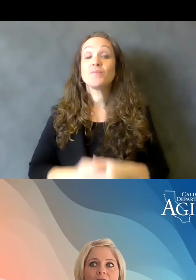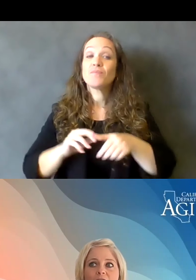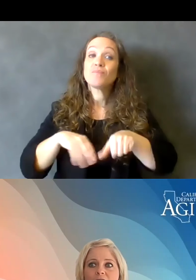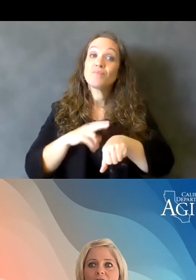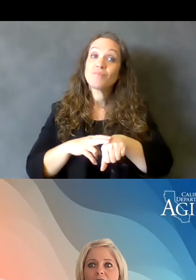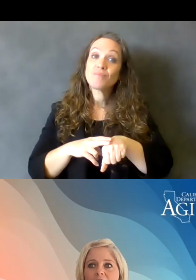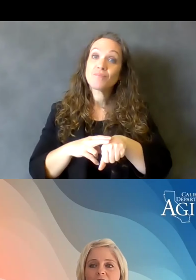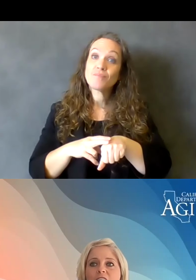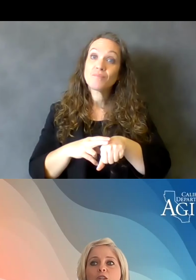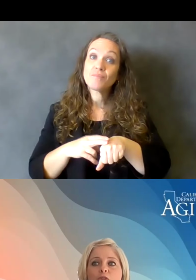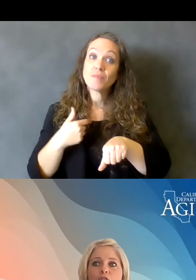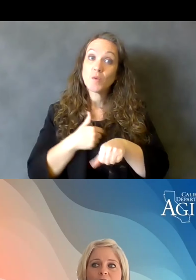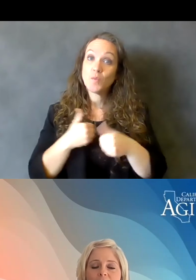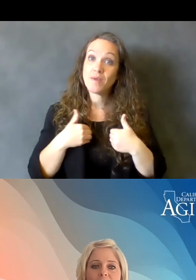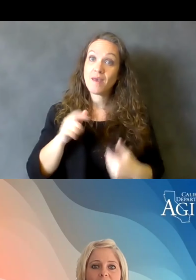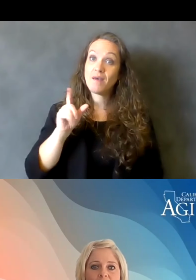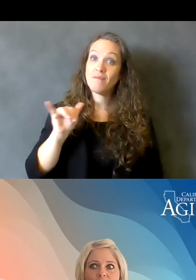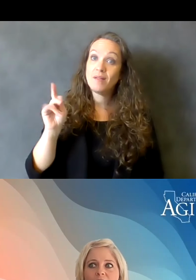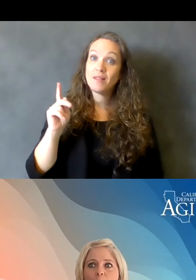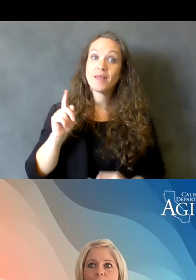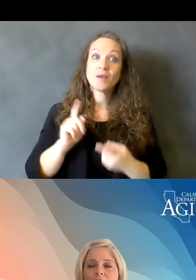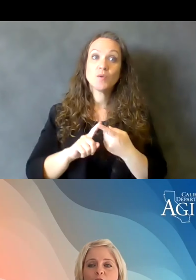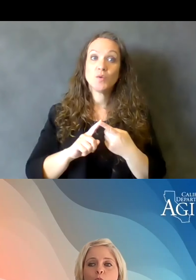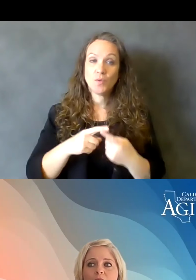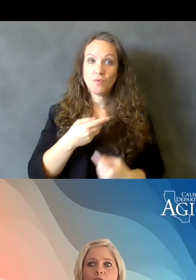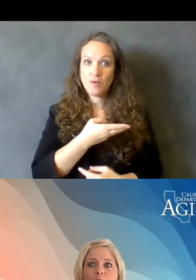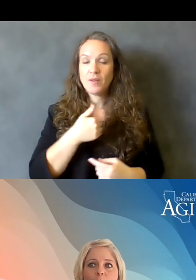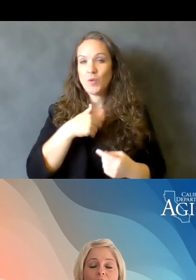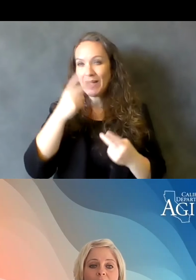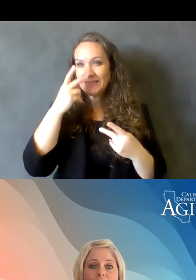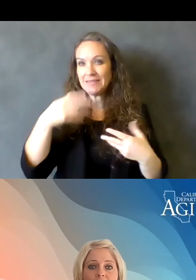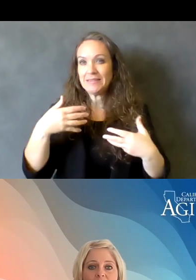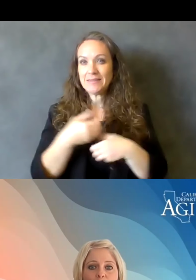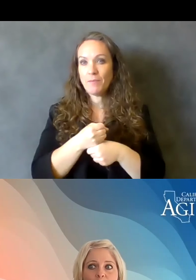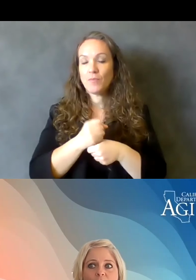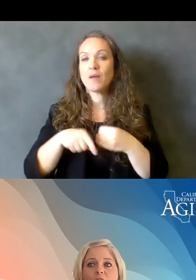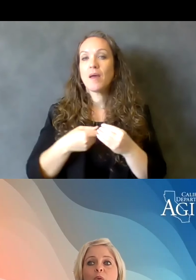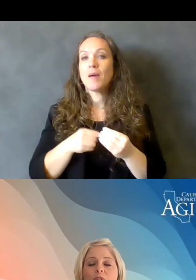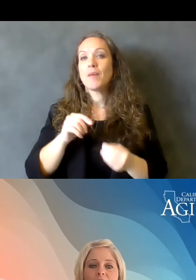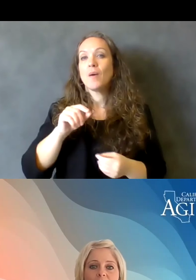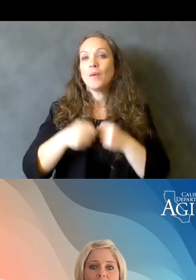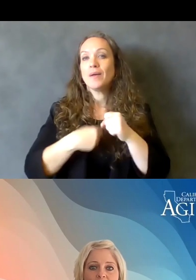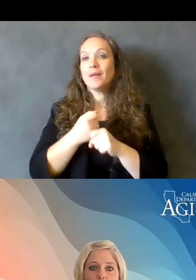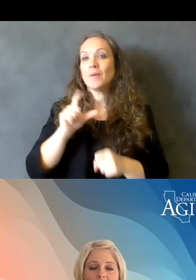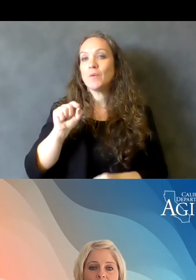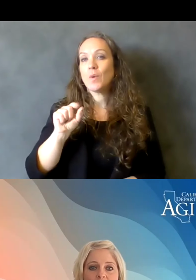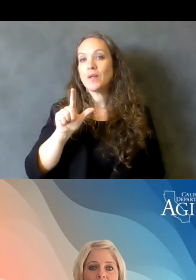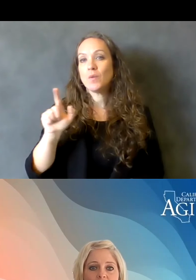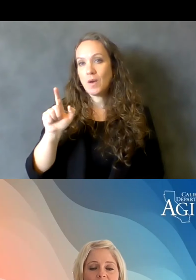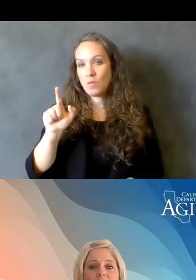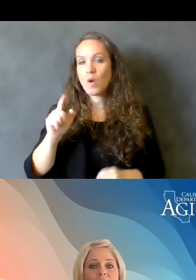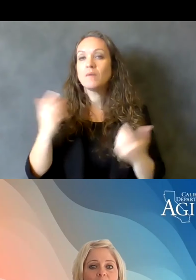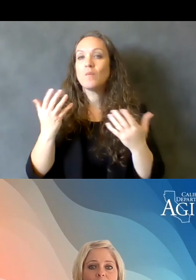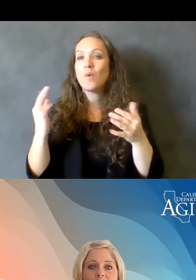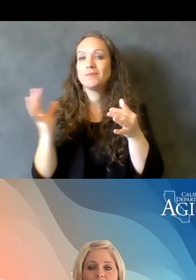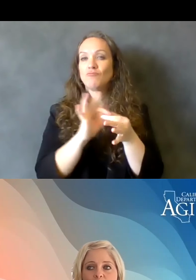we have here a link to Justice in Aging summary of the 2021 legislative bills related to the Master Plan for